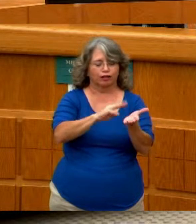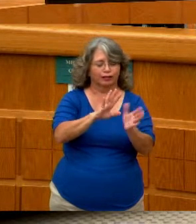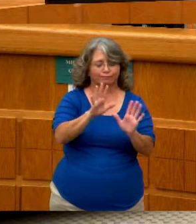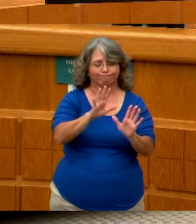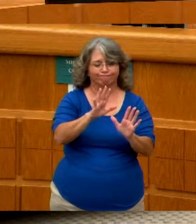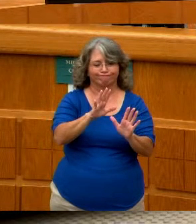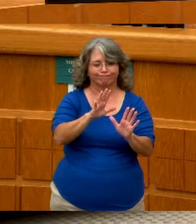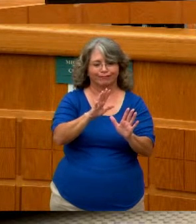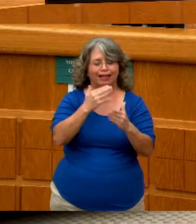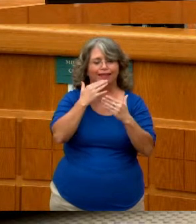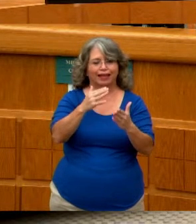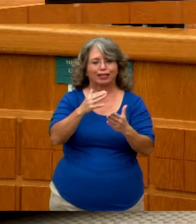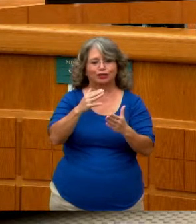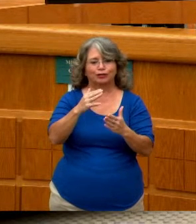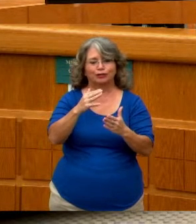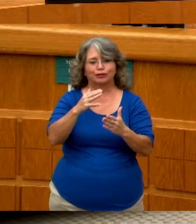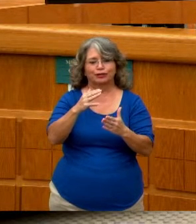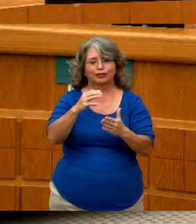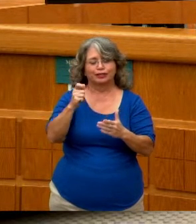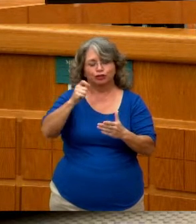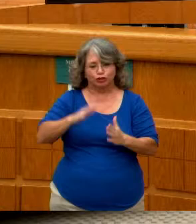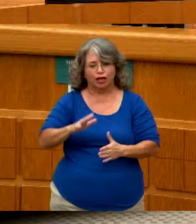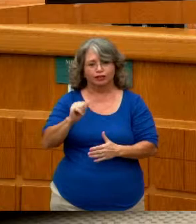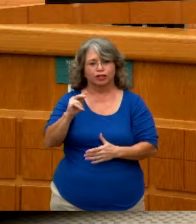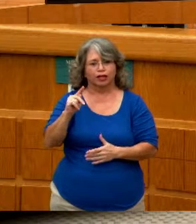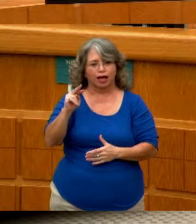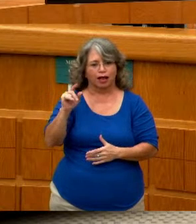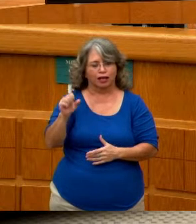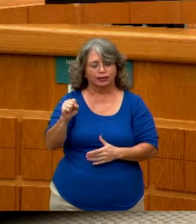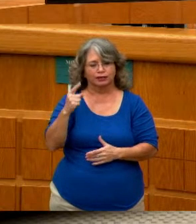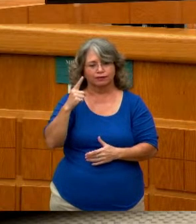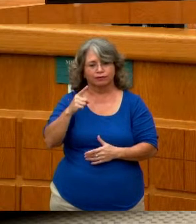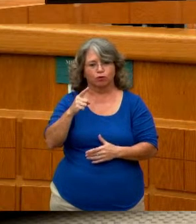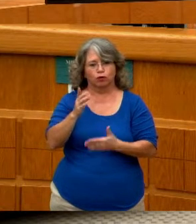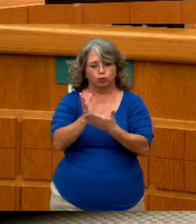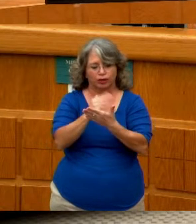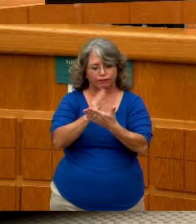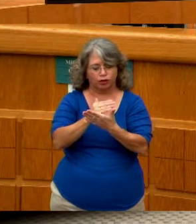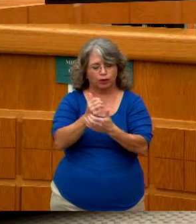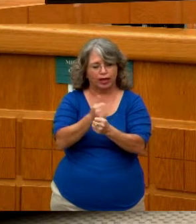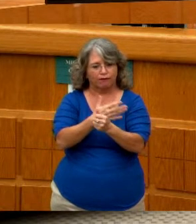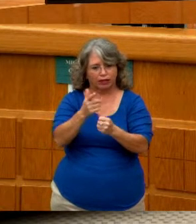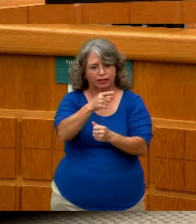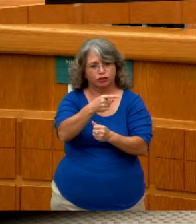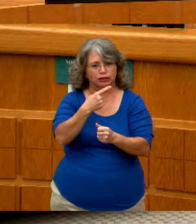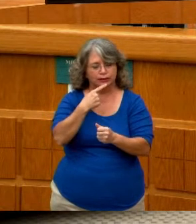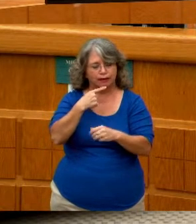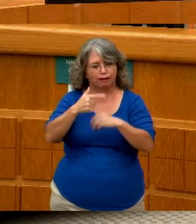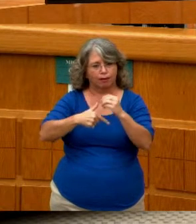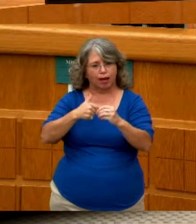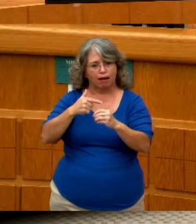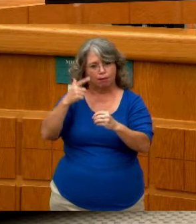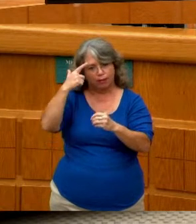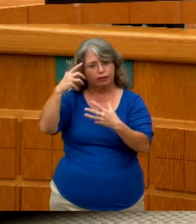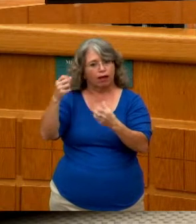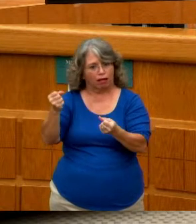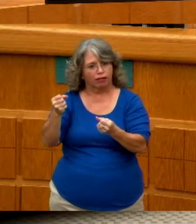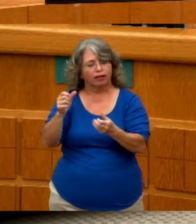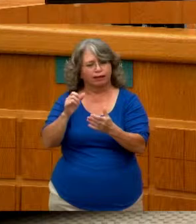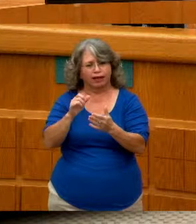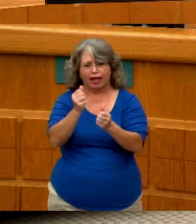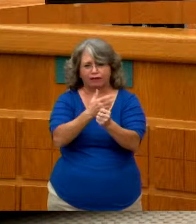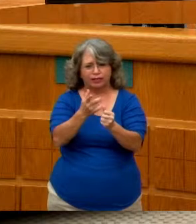Dr. Freudian slip of saying Judge Canales there, of going over everything about mental illness. And what she said